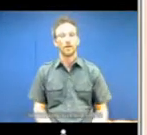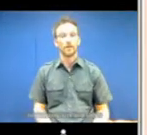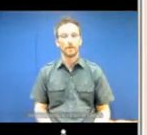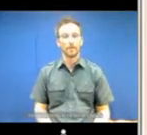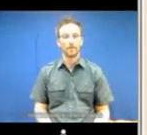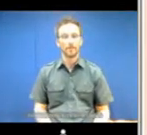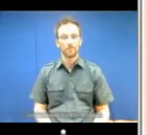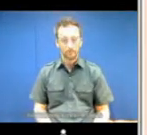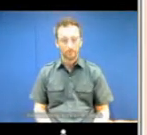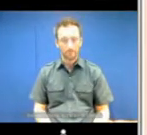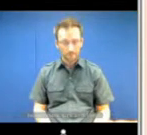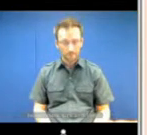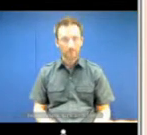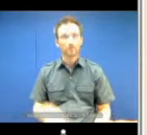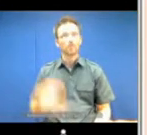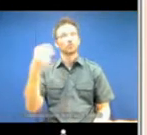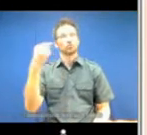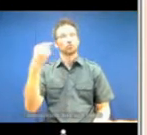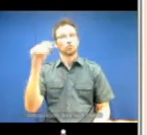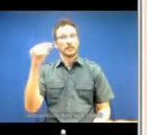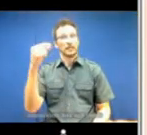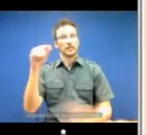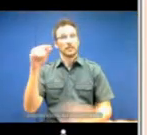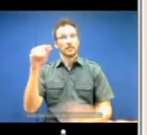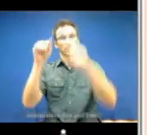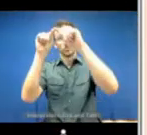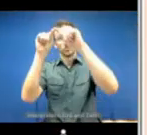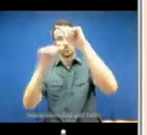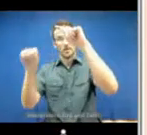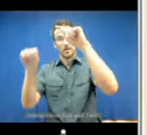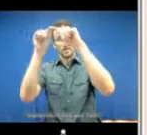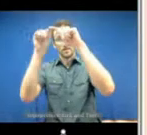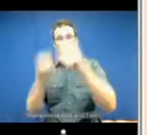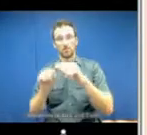The green triangles are the table interpreters.